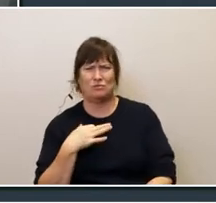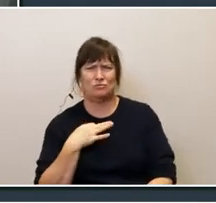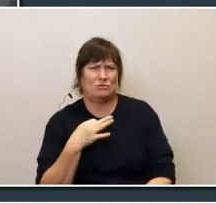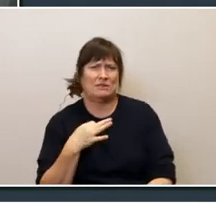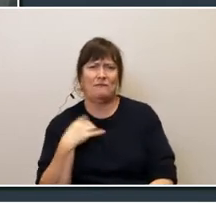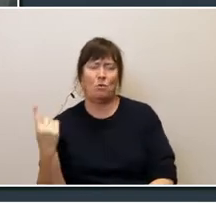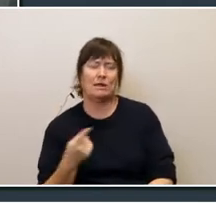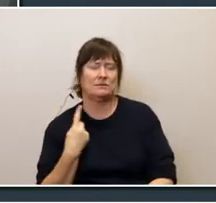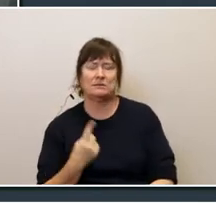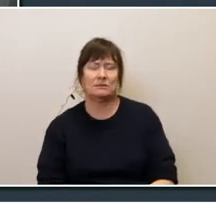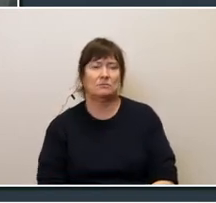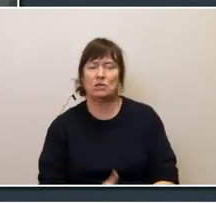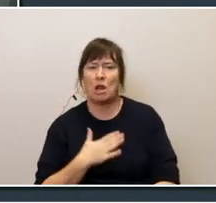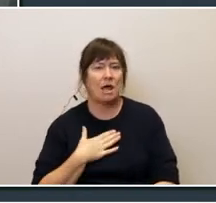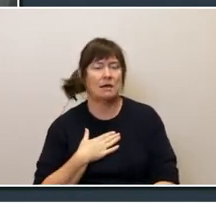us.